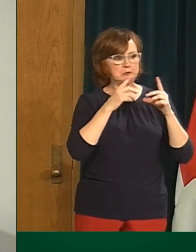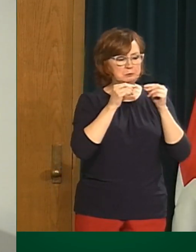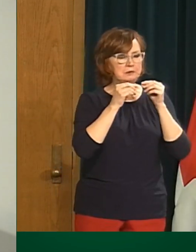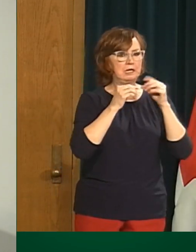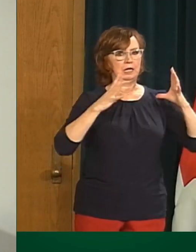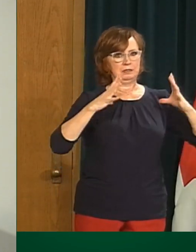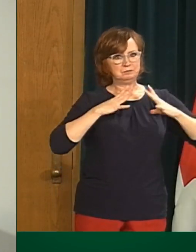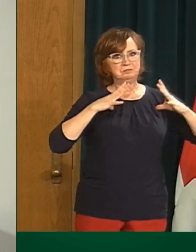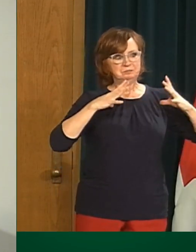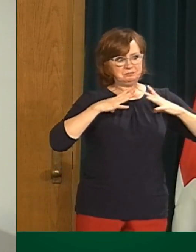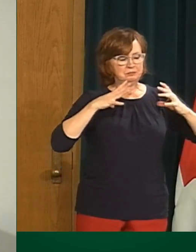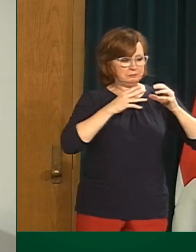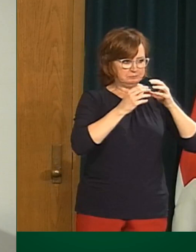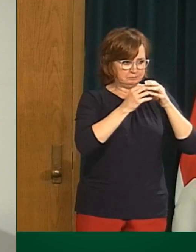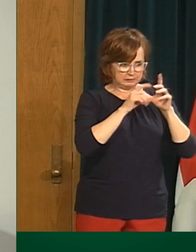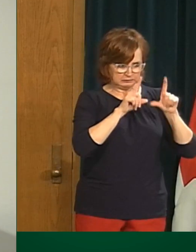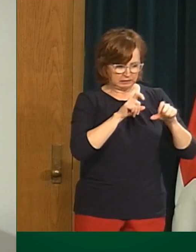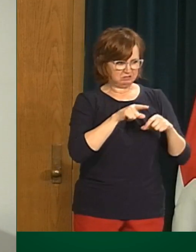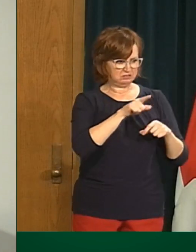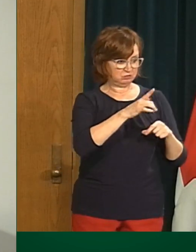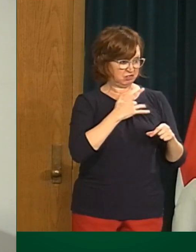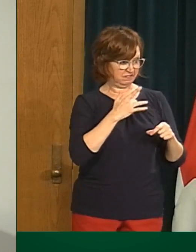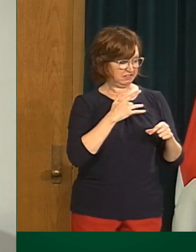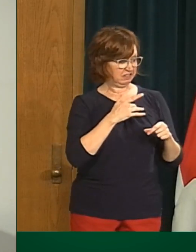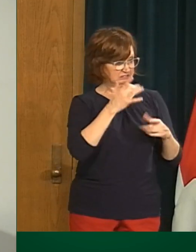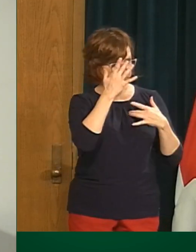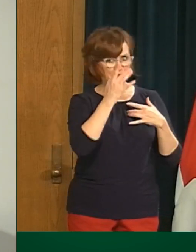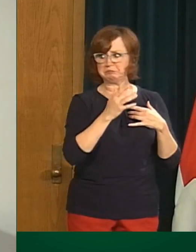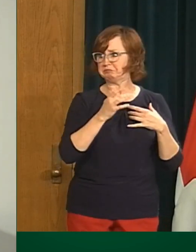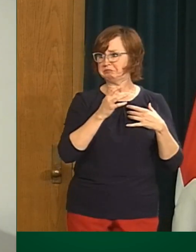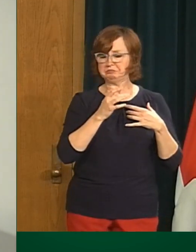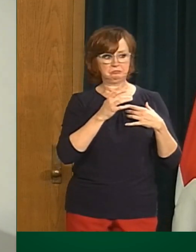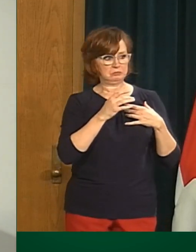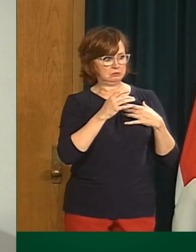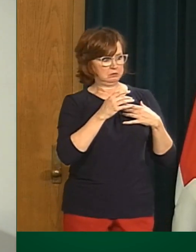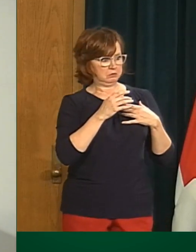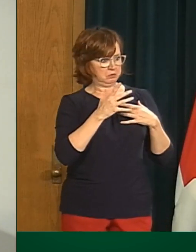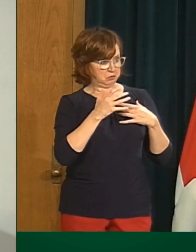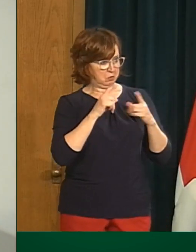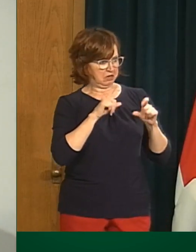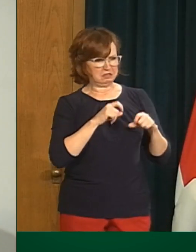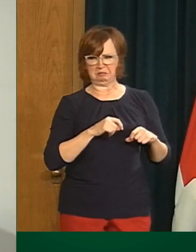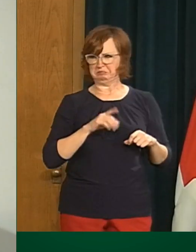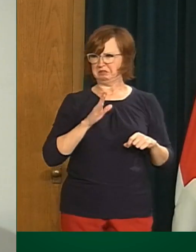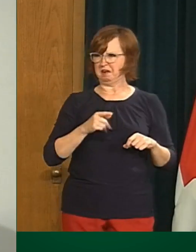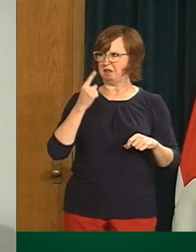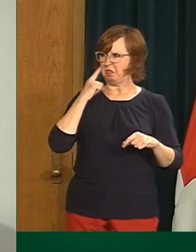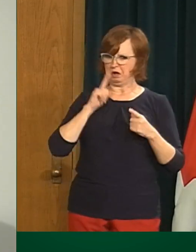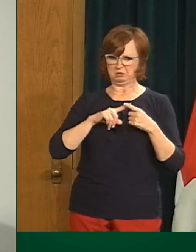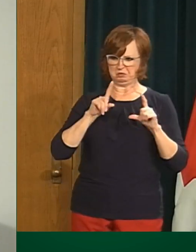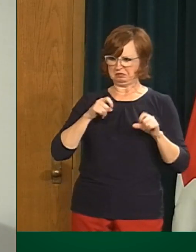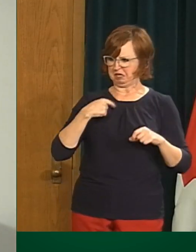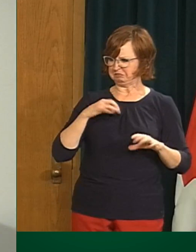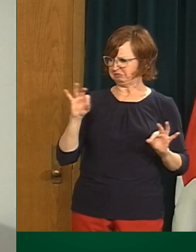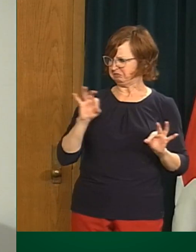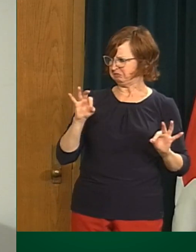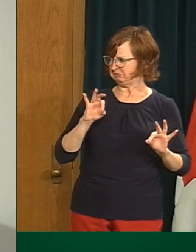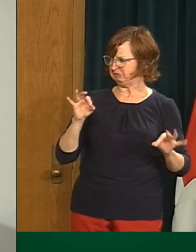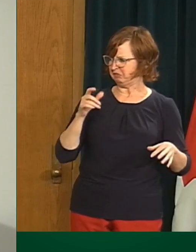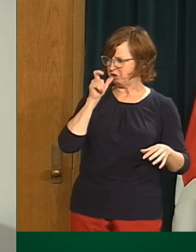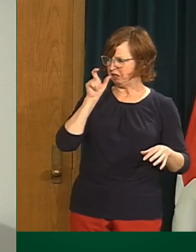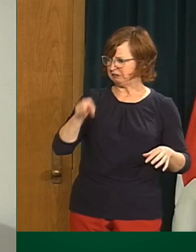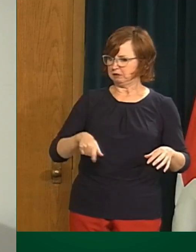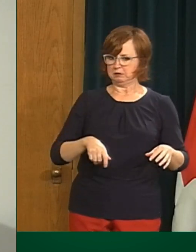mildly symptomatic, who otherwise would not have thought of getting tested, you then try to isolate the cluster and prevent further